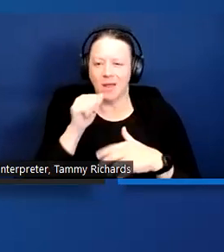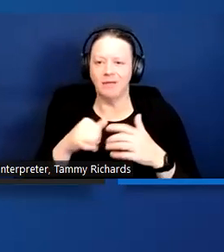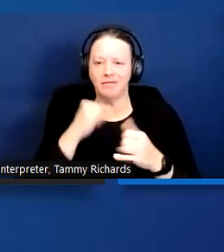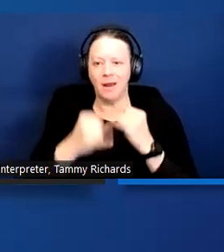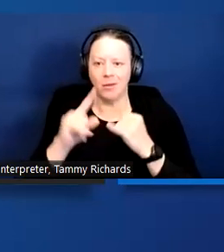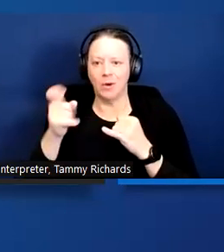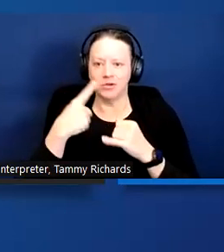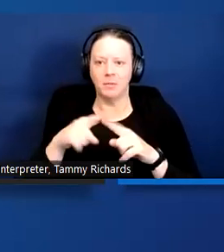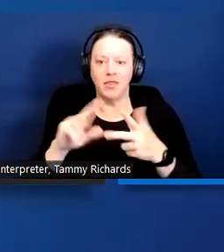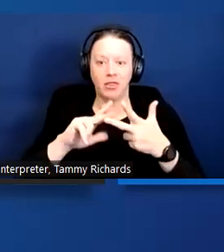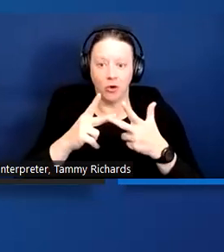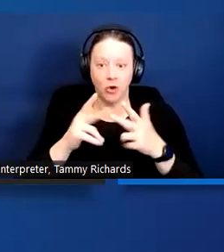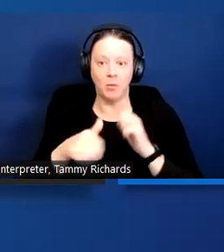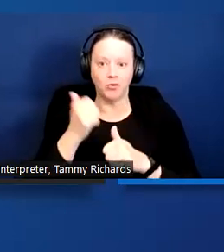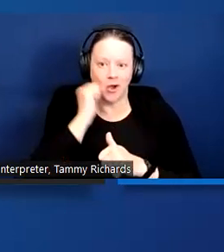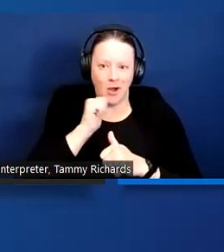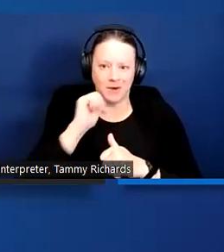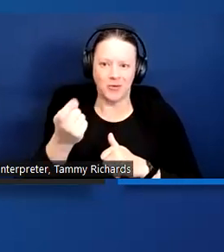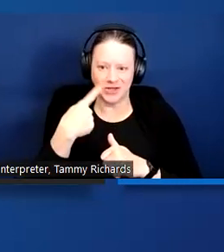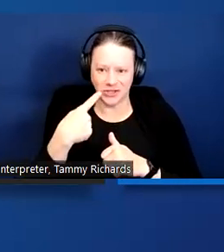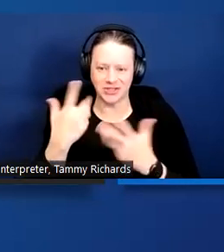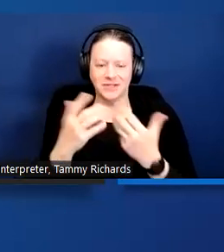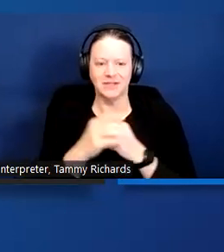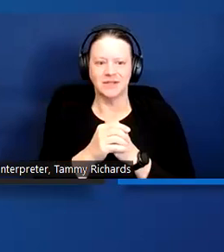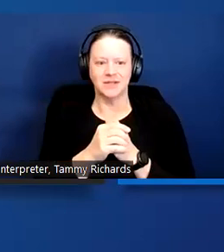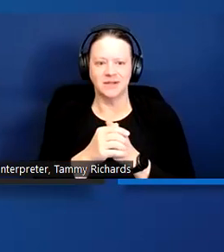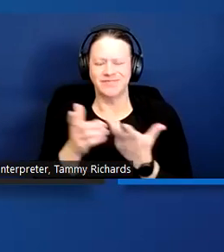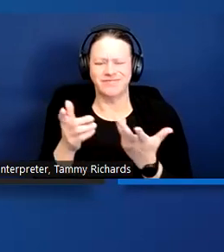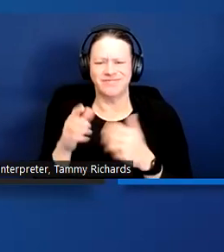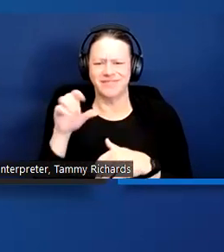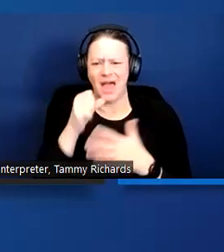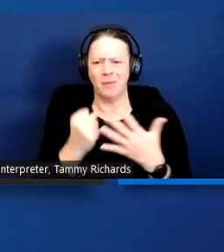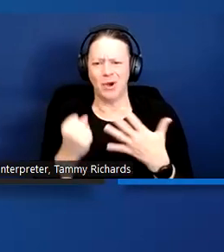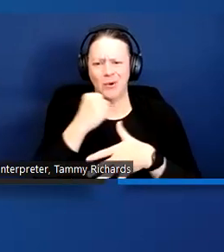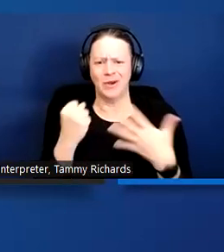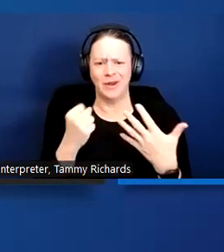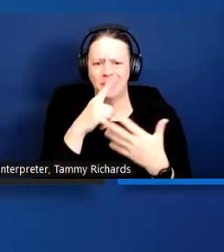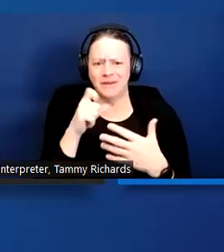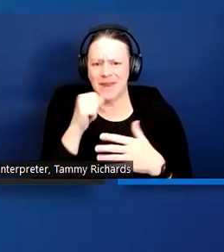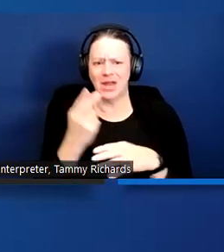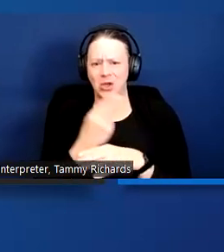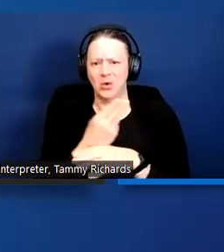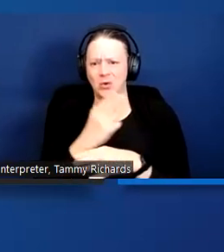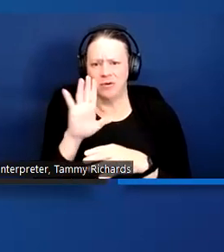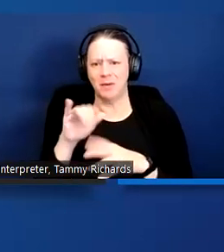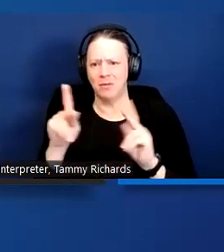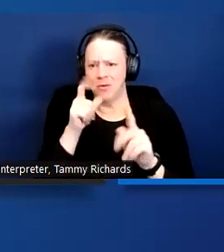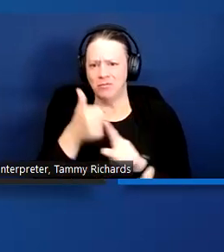come up against, but the third most common one is, this isn't a priority for us because it's not used by those with